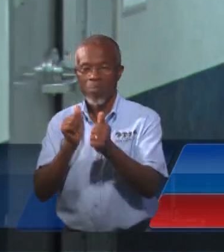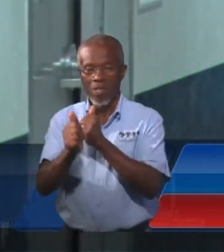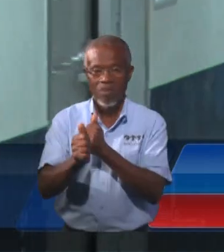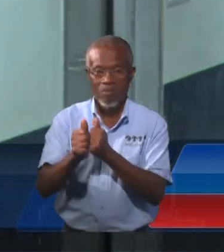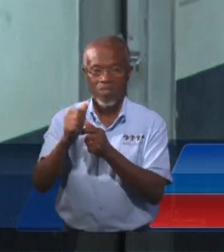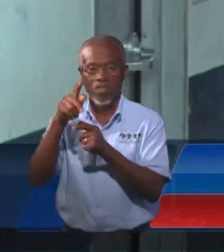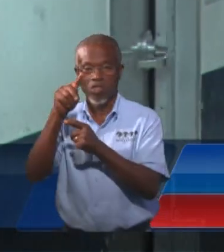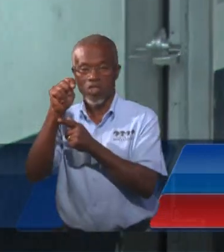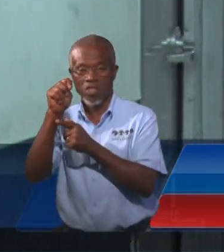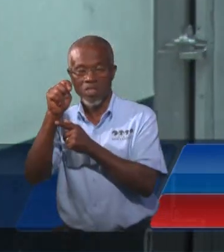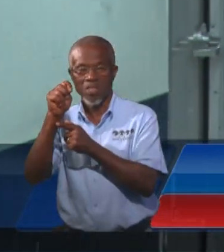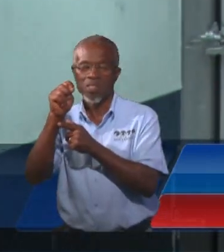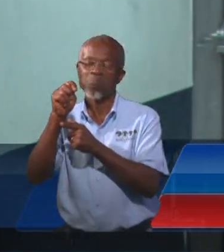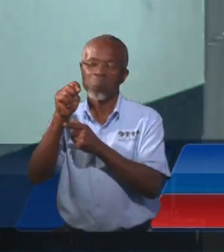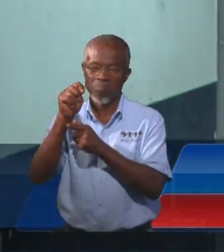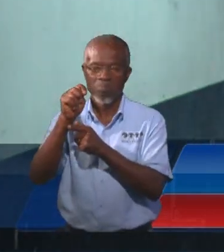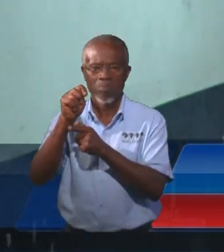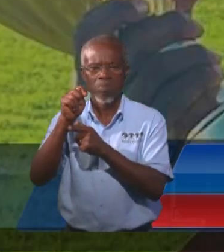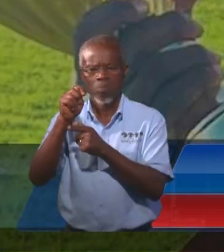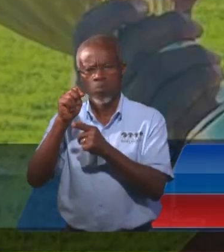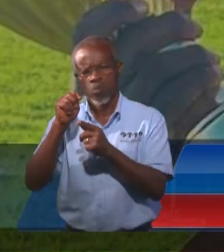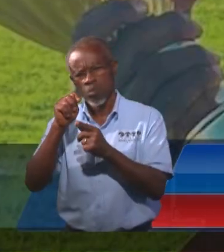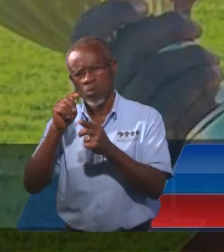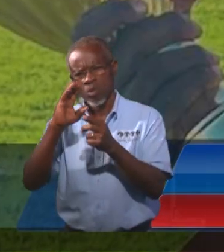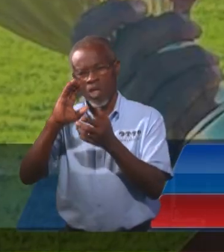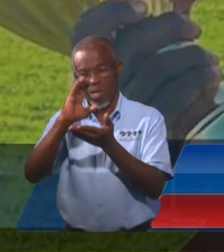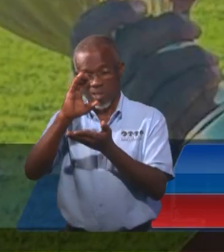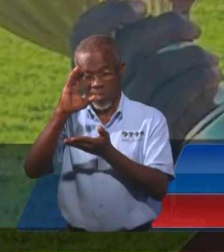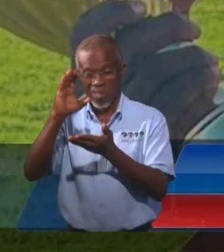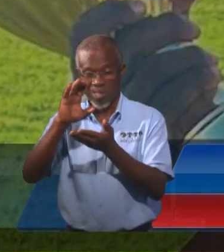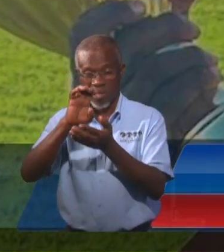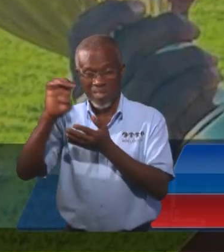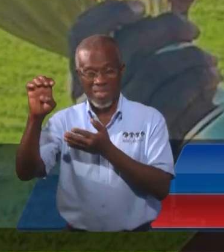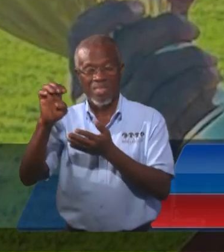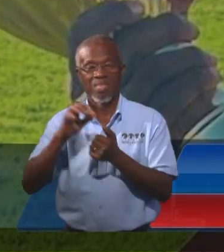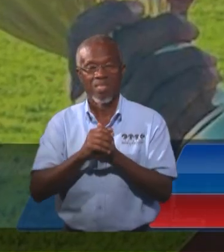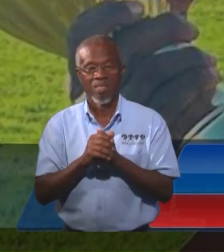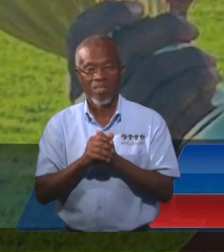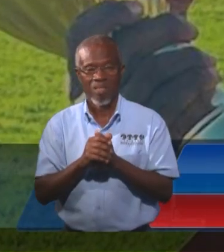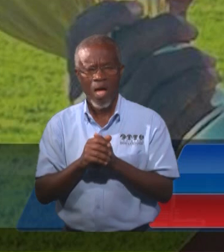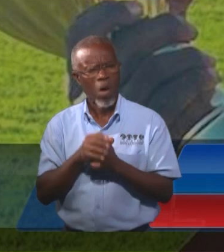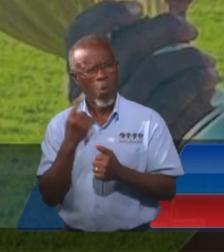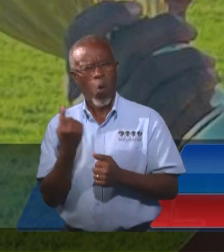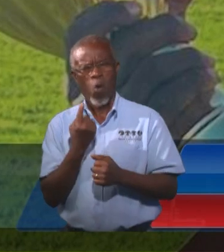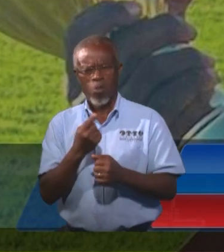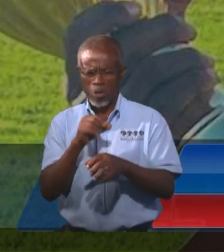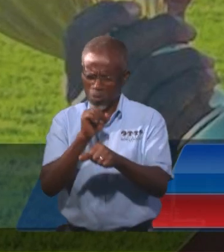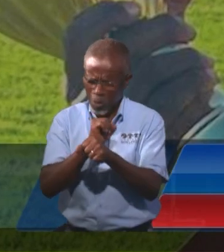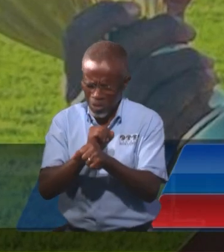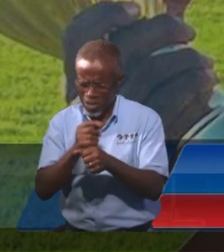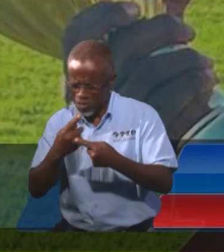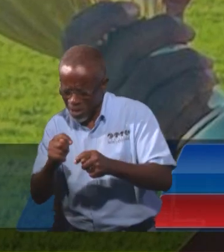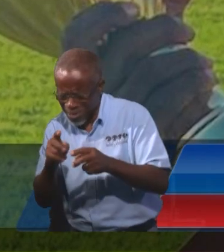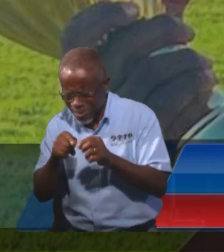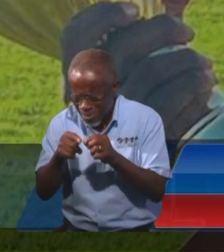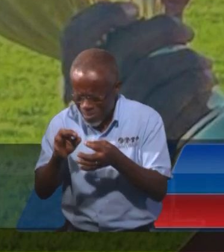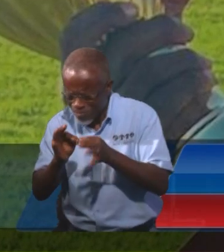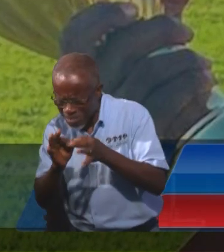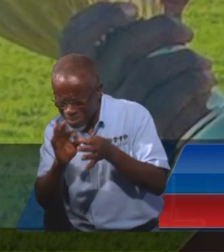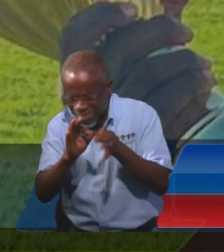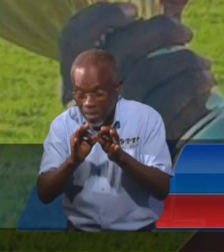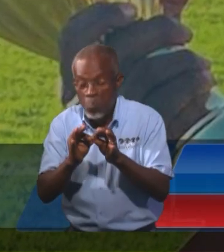East. Engineering always loomed in my life. From an early age, I was always tinkering with things, wanting to fix different things. You